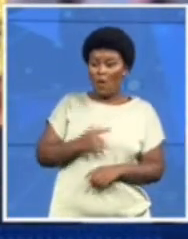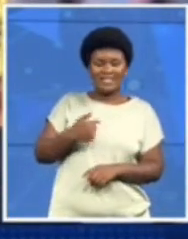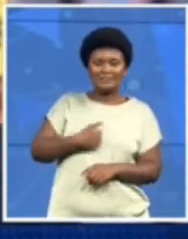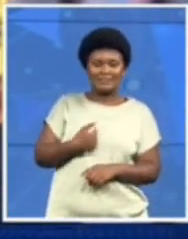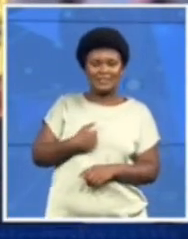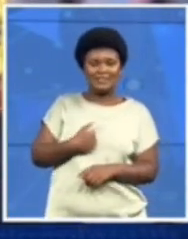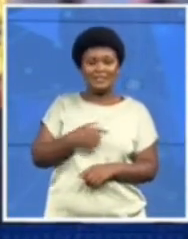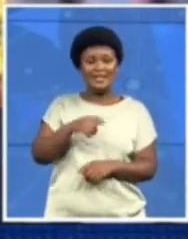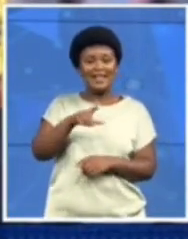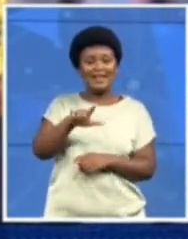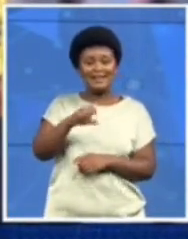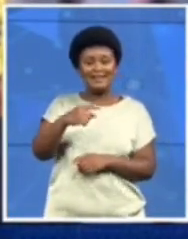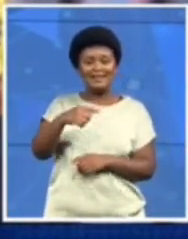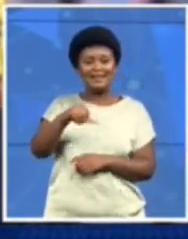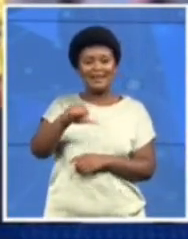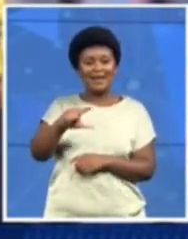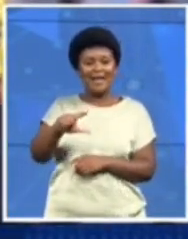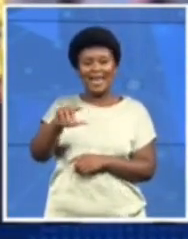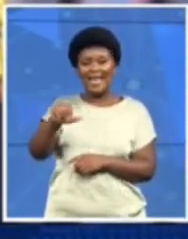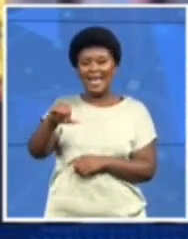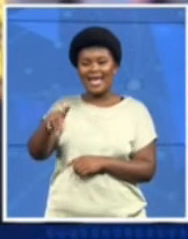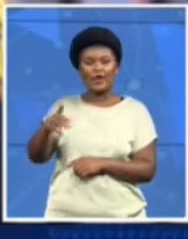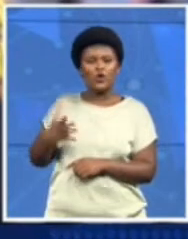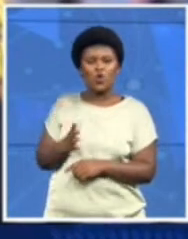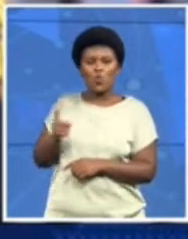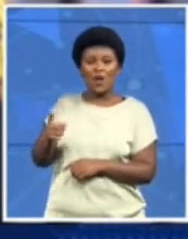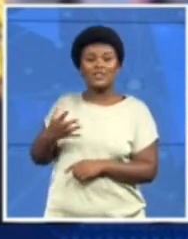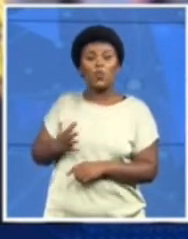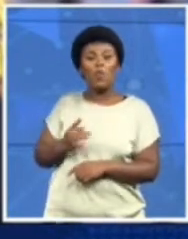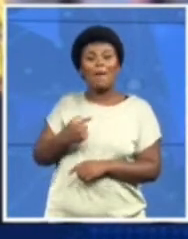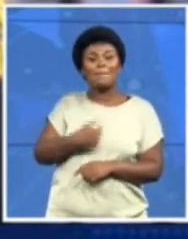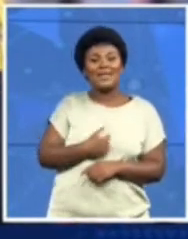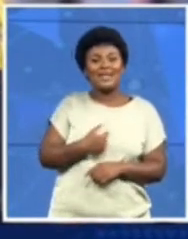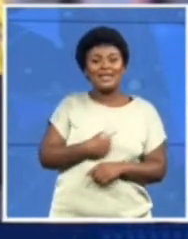When I arrived here, he knew, because we met before.